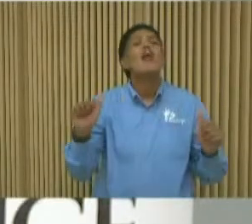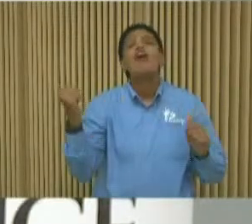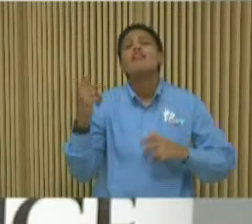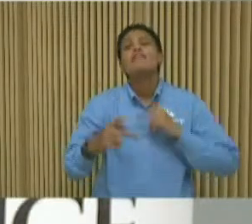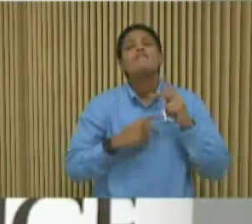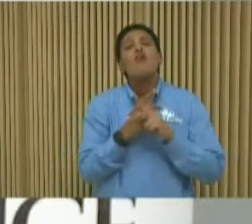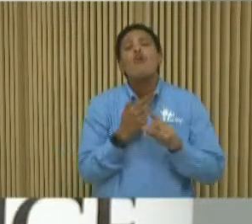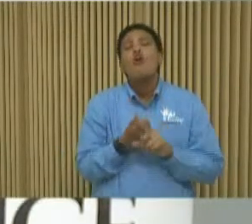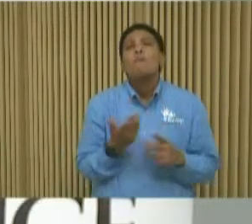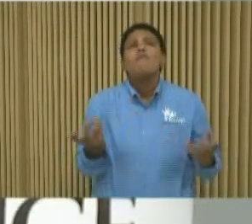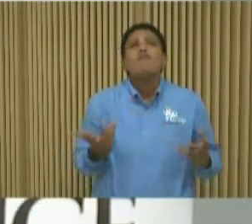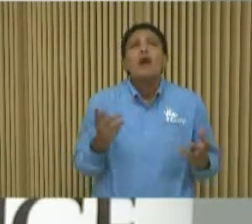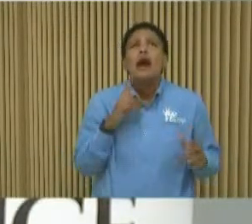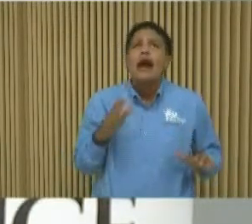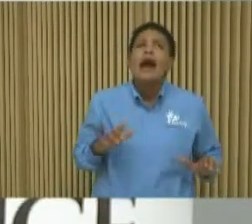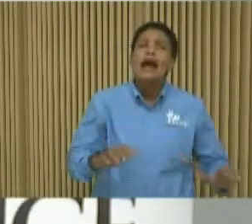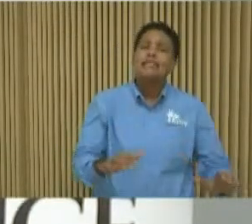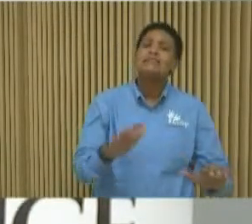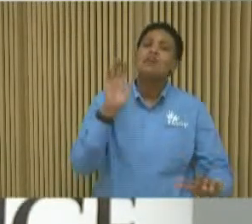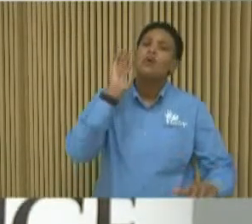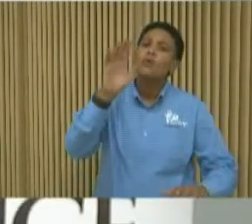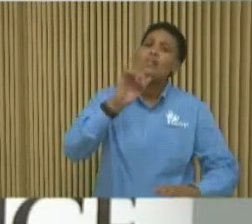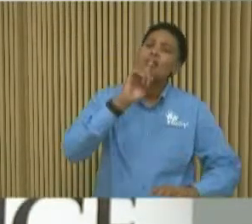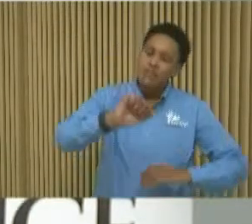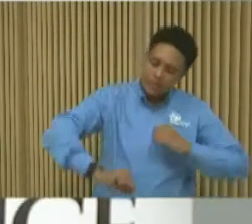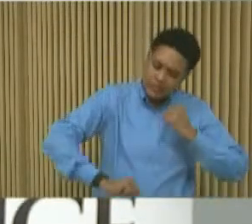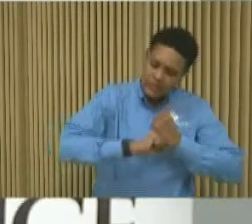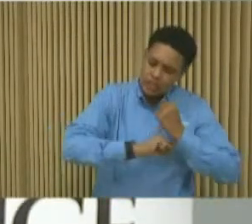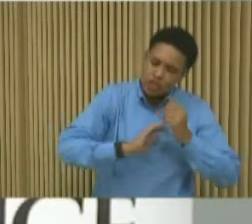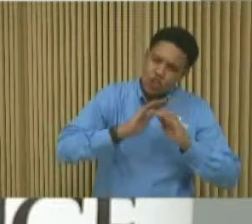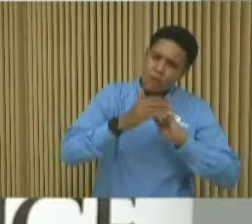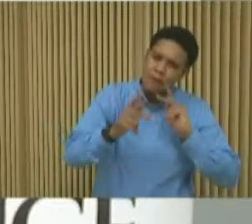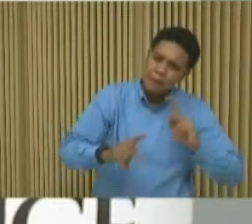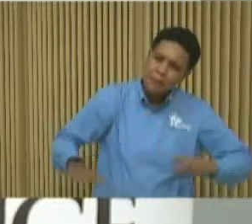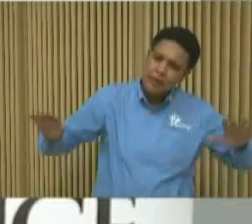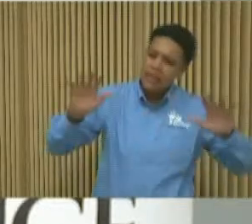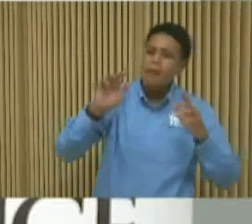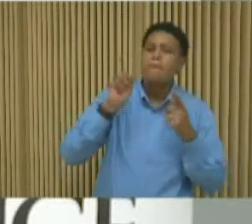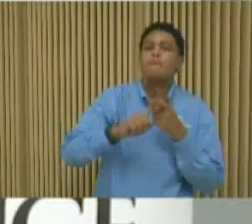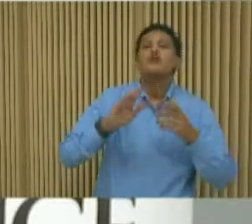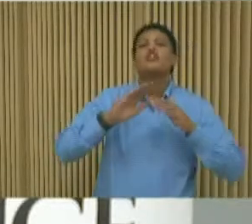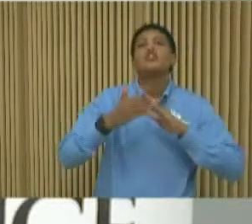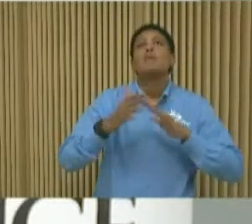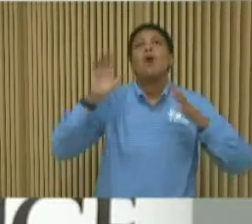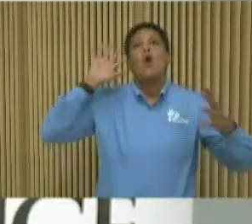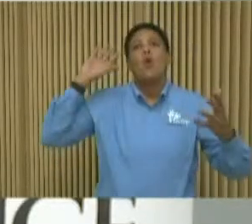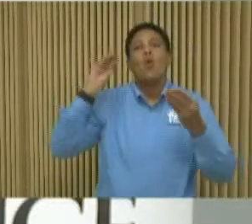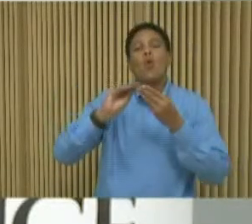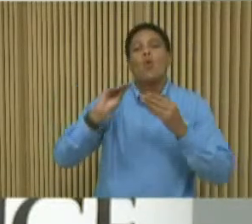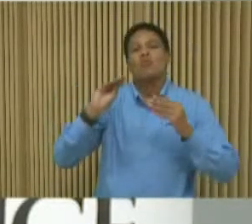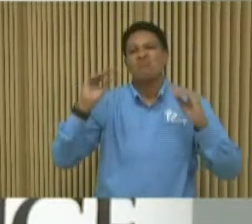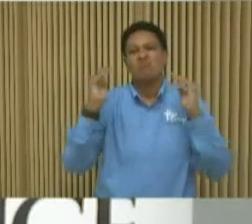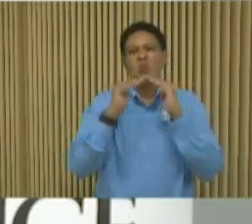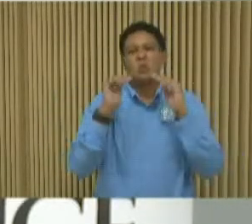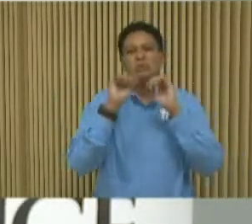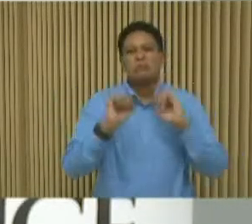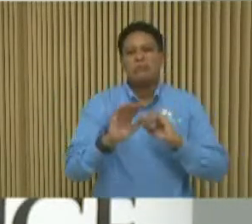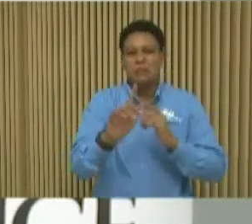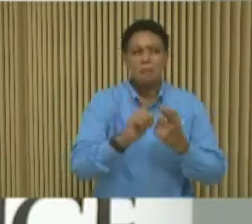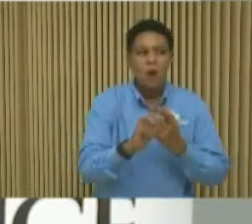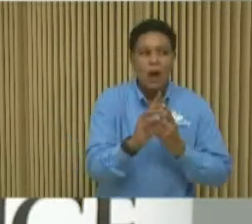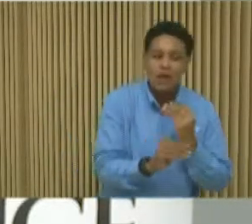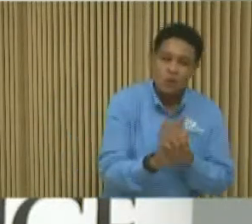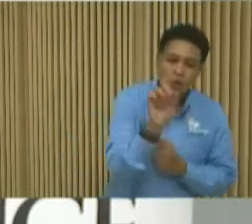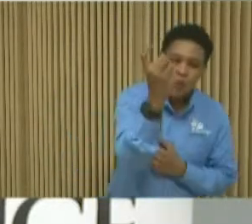form of activity that will assist the Jamaican people and Jamaican justice system. And one more